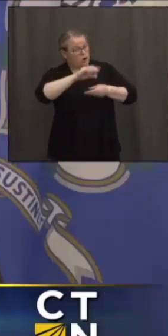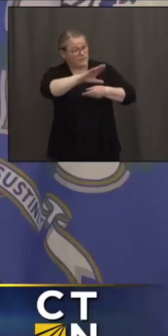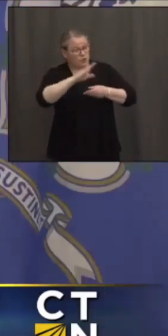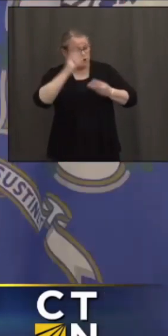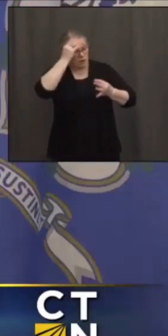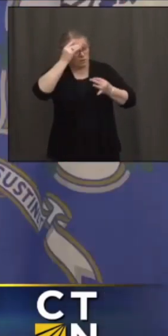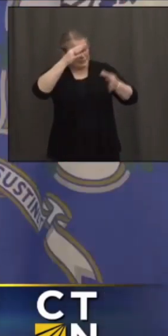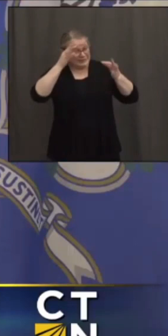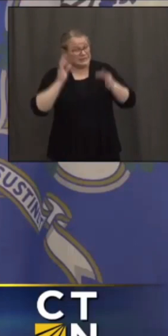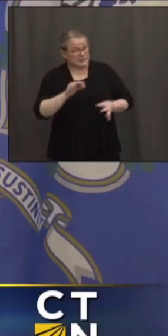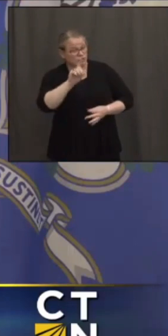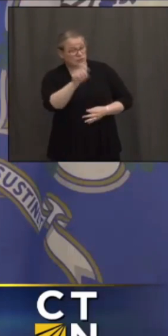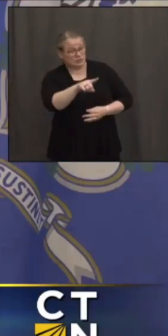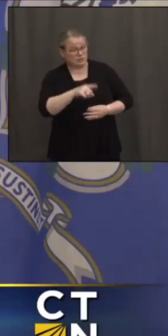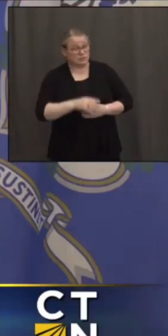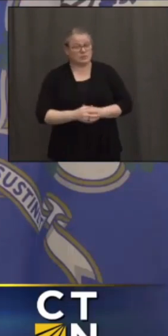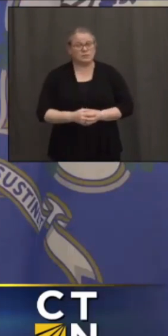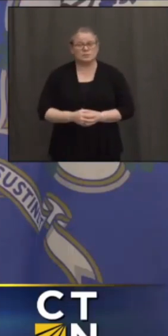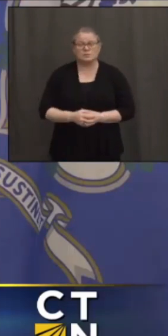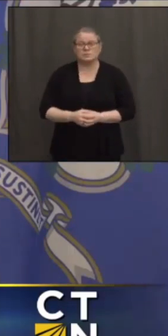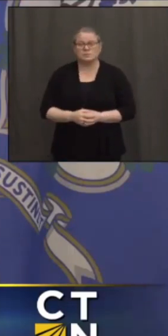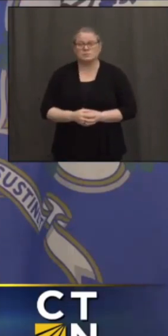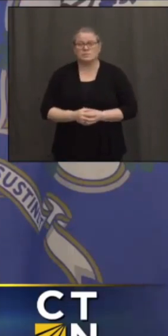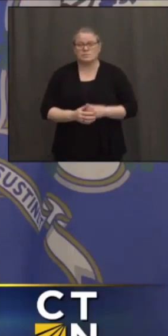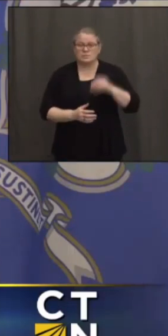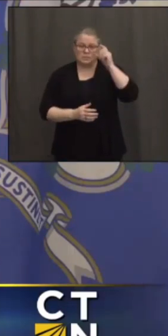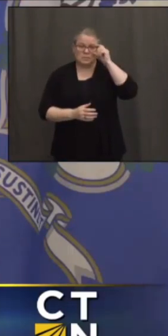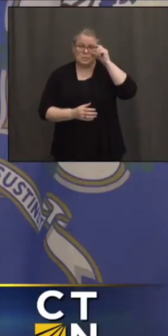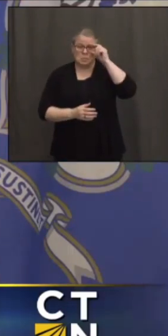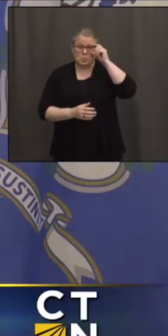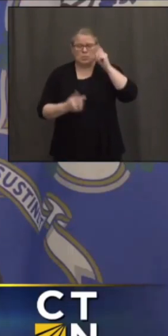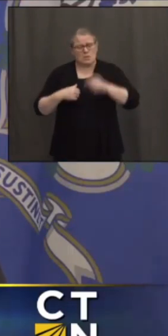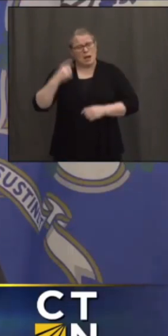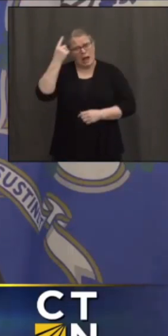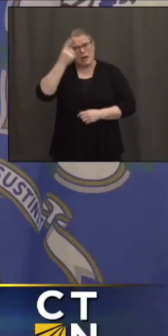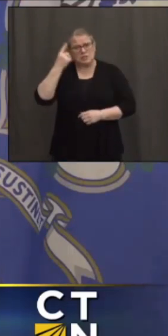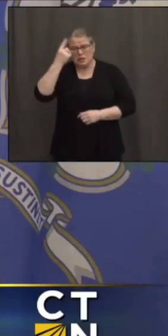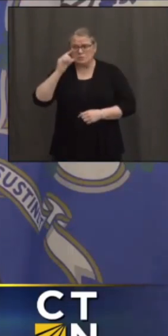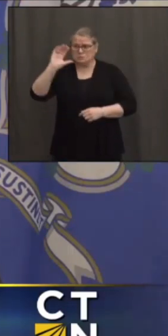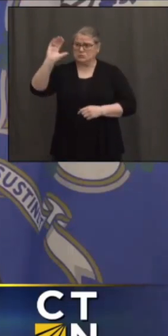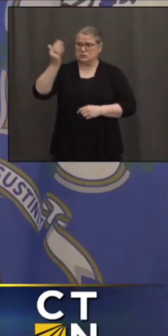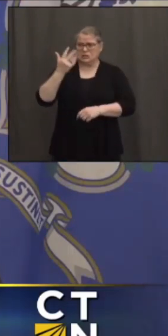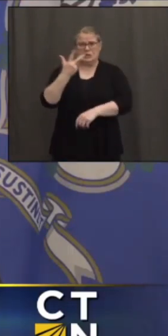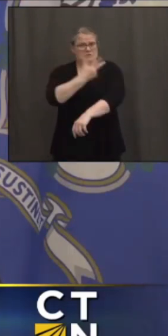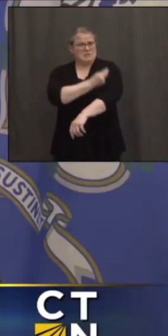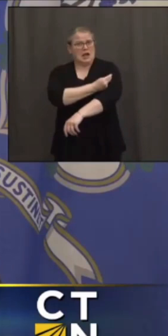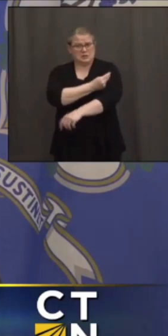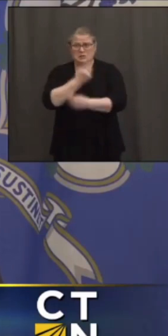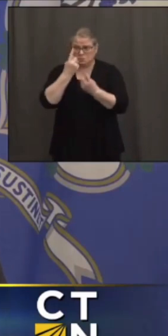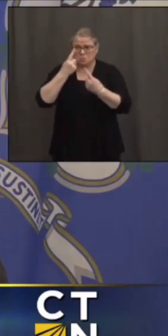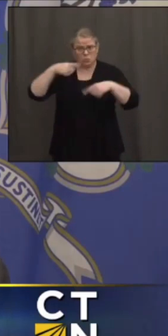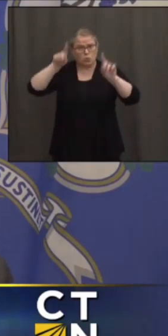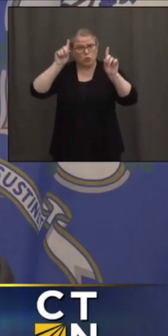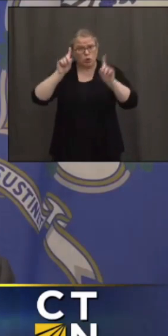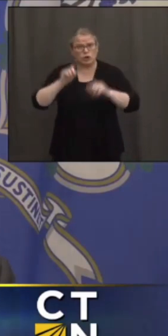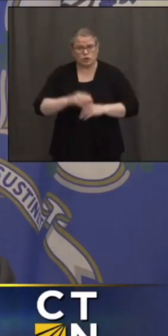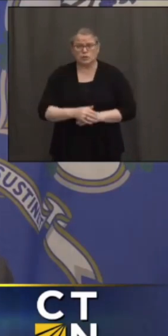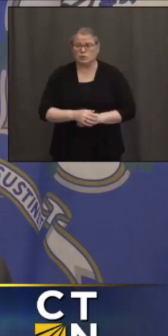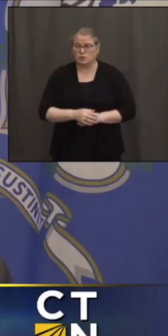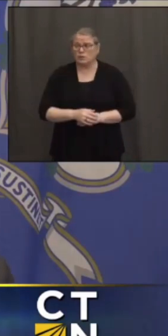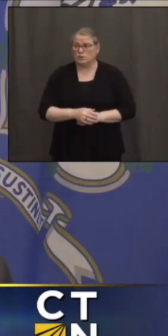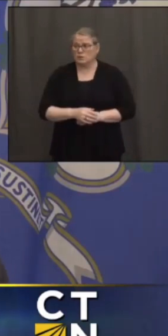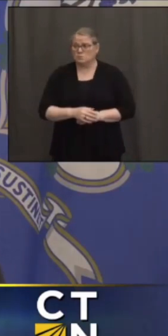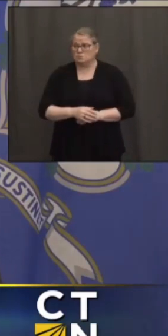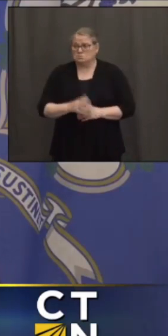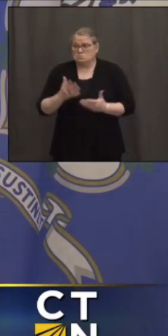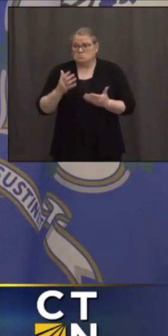I think so. I think the vaccines are working. I think we're getting about 10% every week